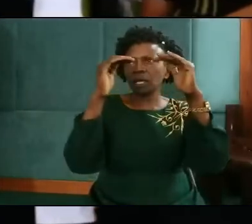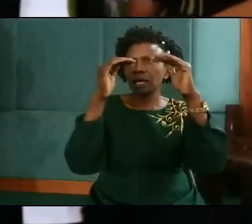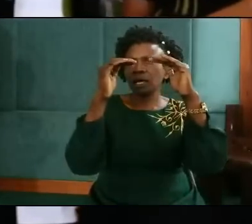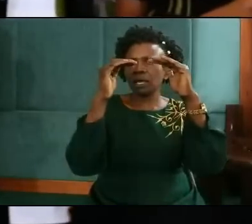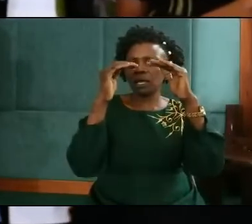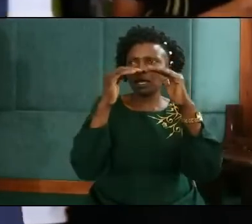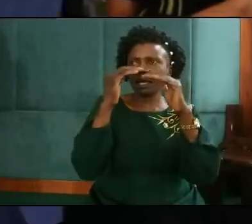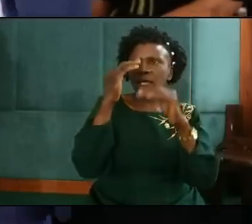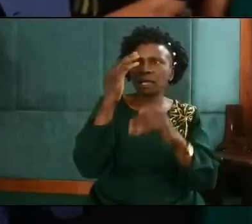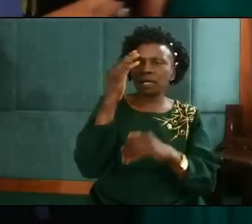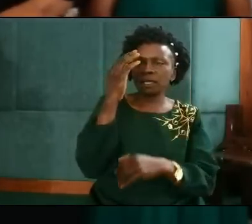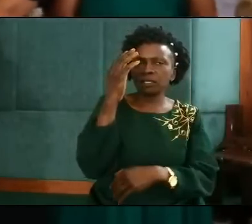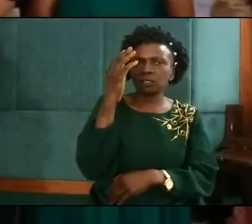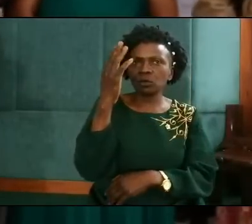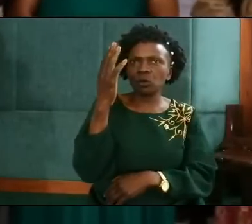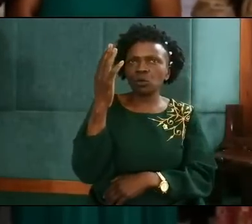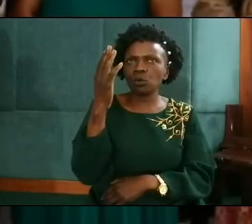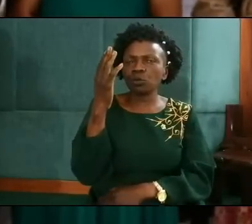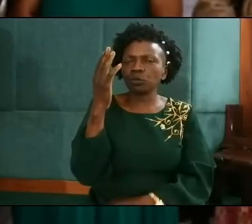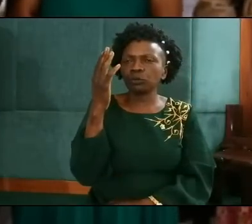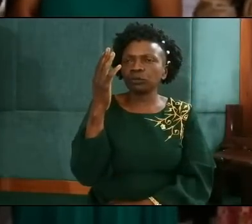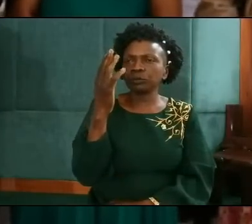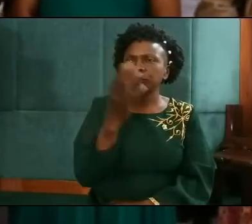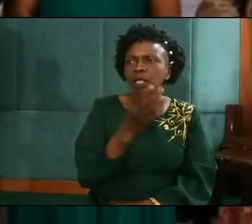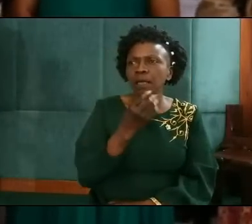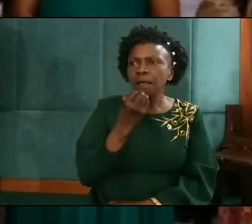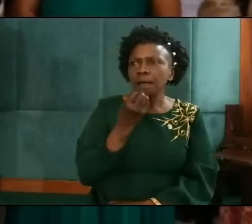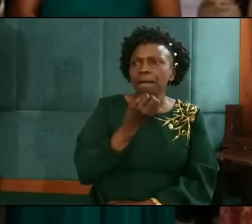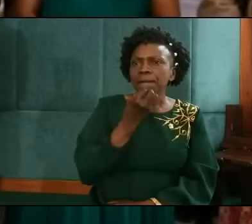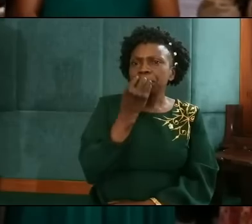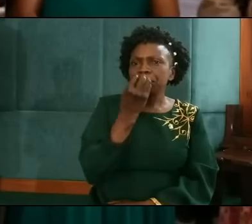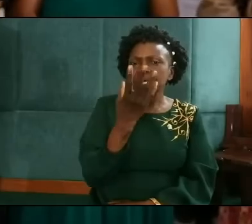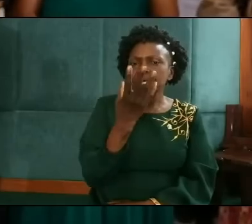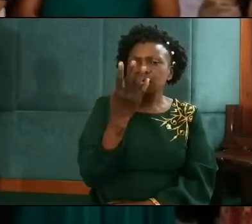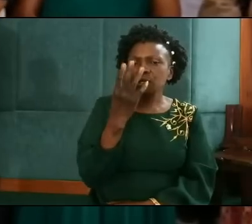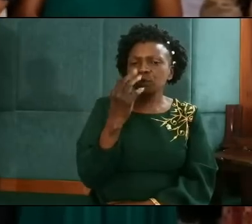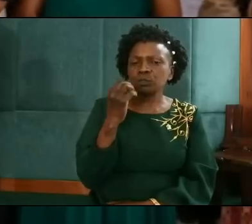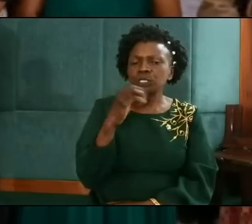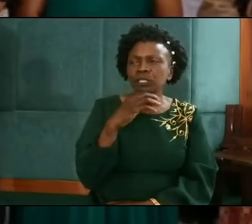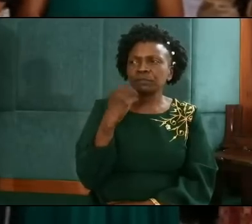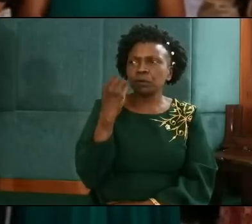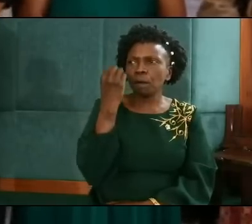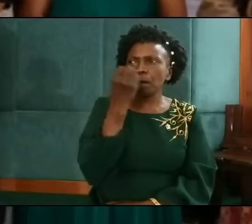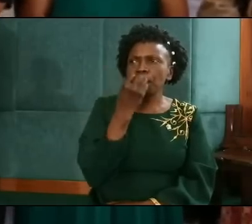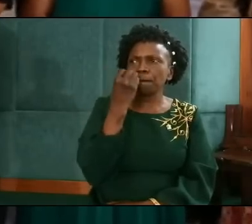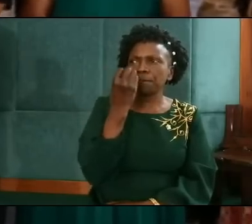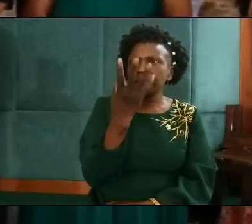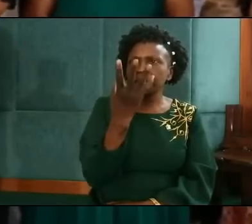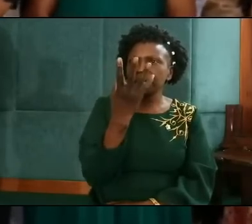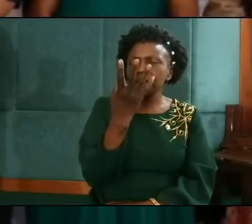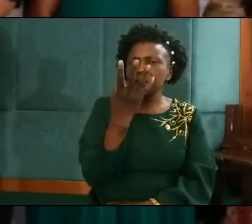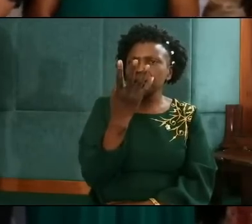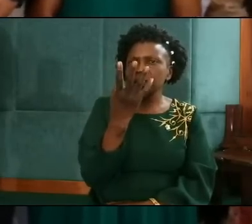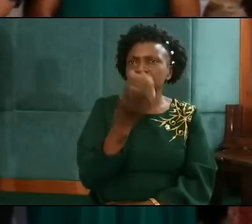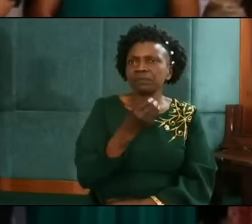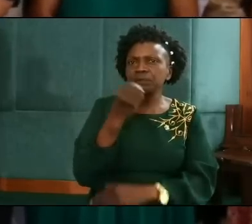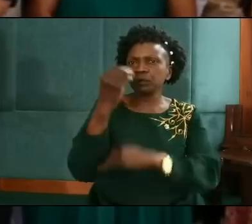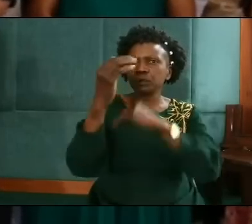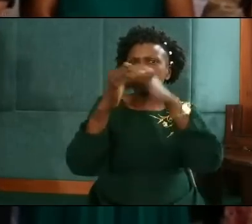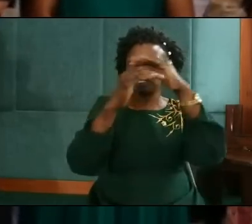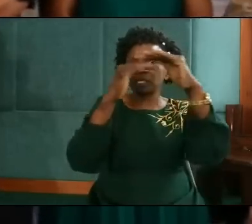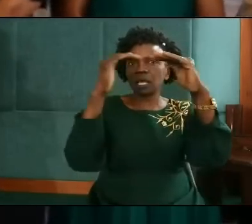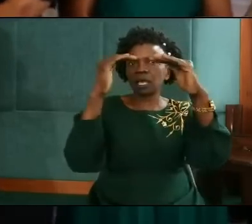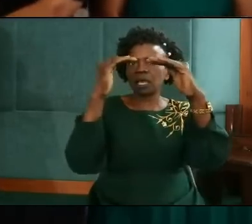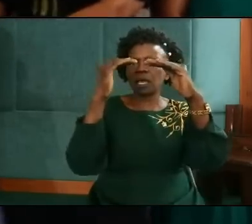Yes. Some of you may be just coming to church. You may be coming under the tent. Come on, right in. Come on, right in. Come on, right